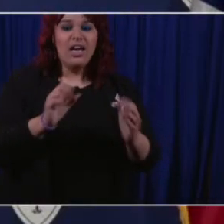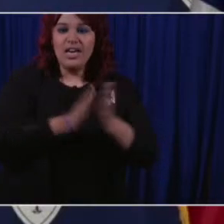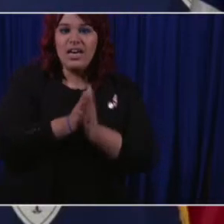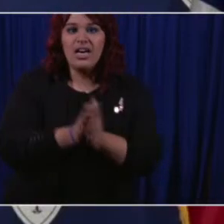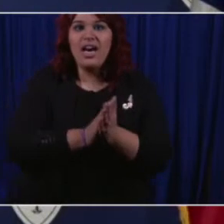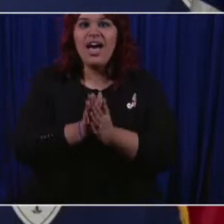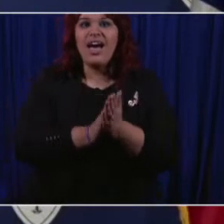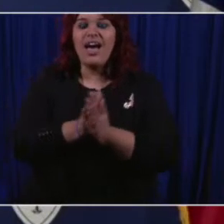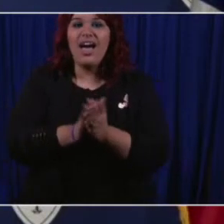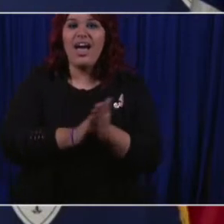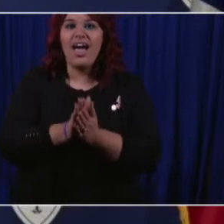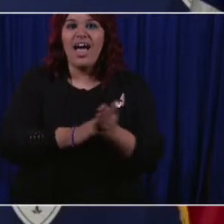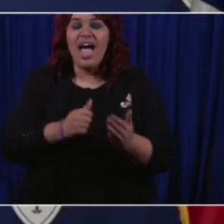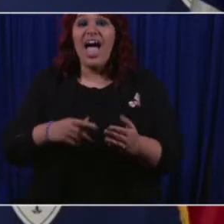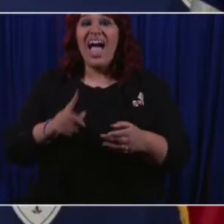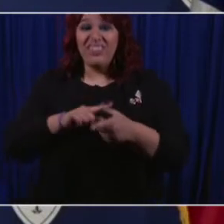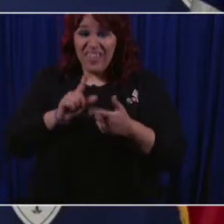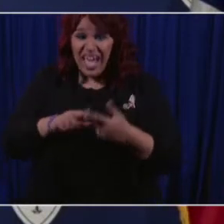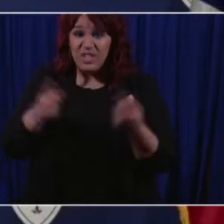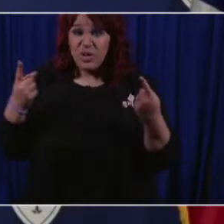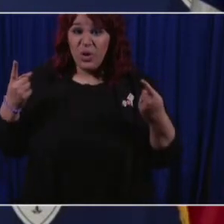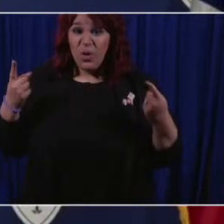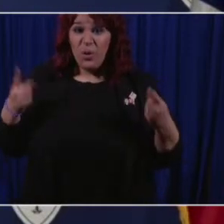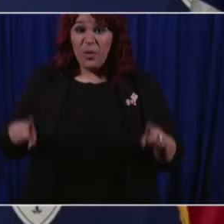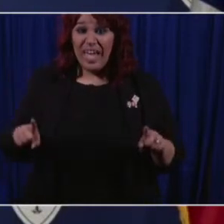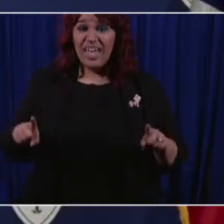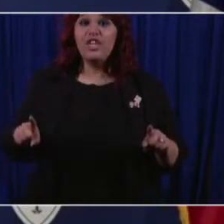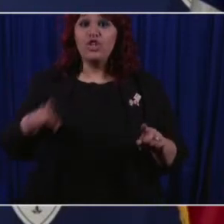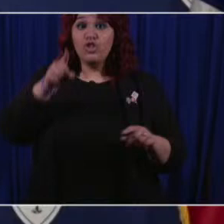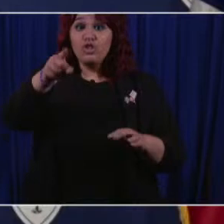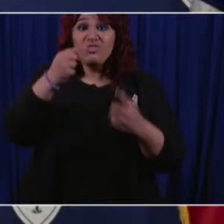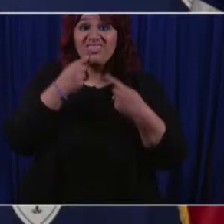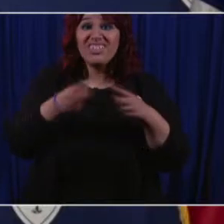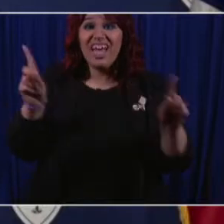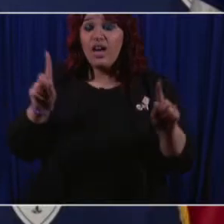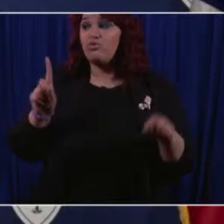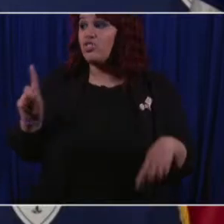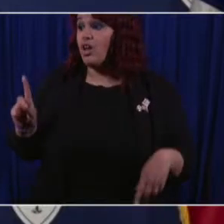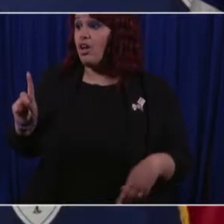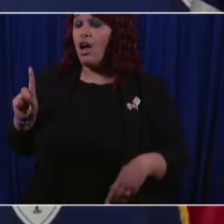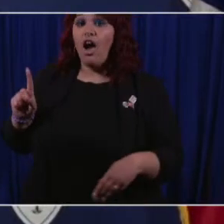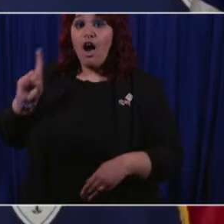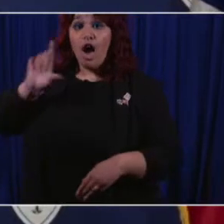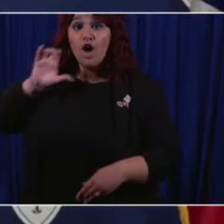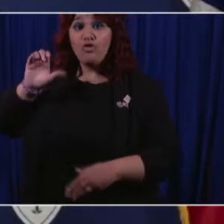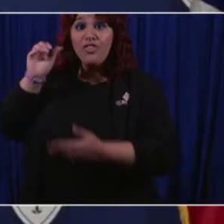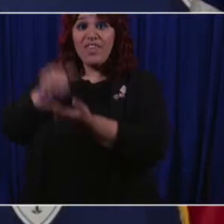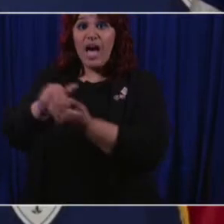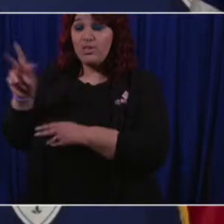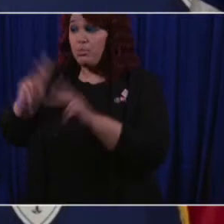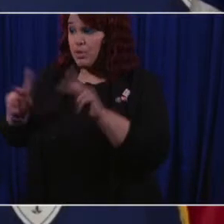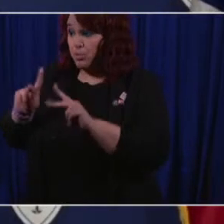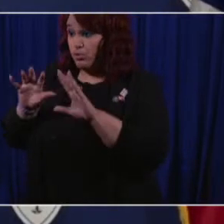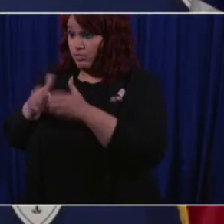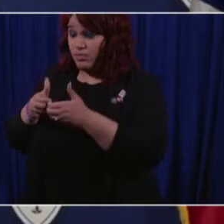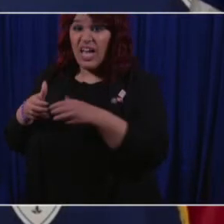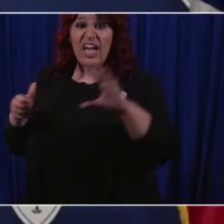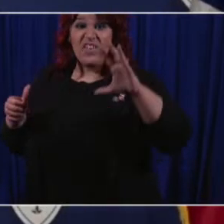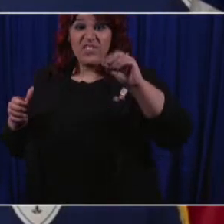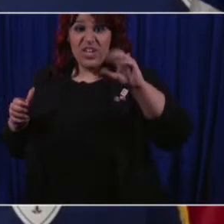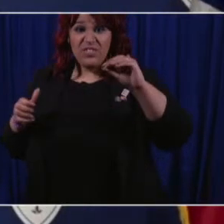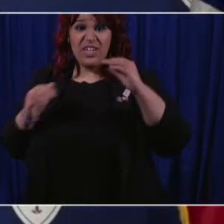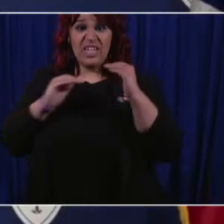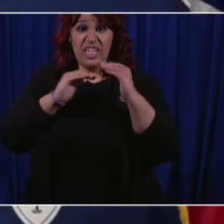called unattainable? Because 50 per 100,000, since you mentioned that at the beginning of March, just